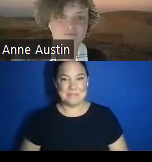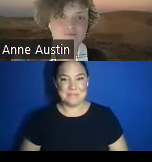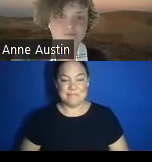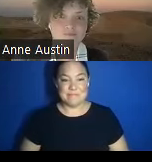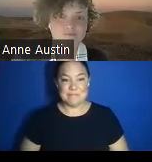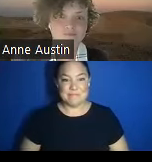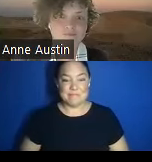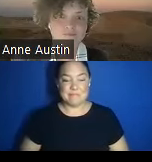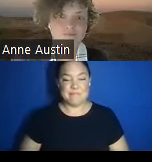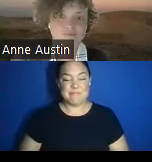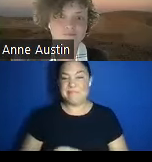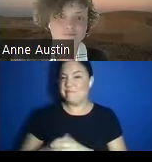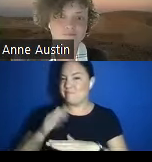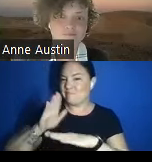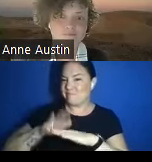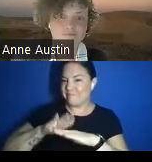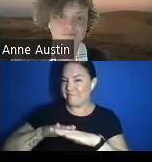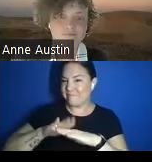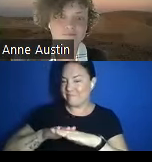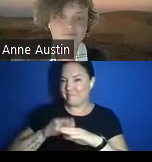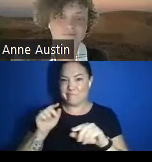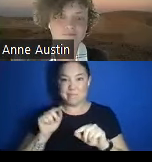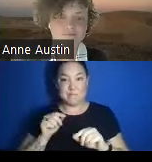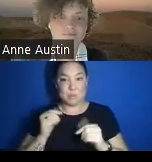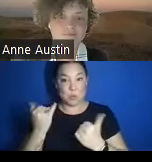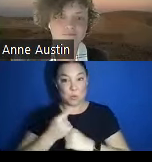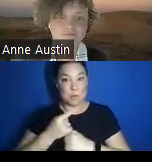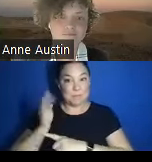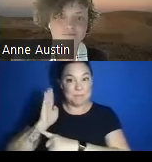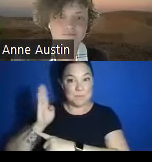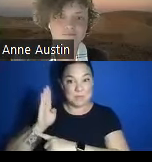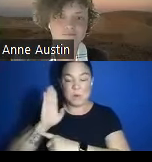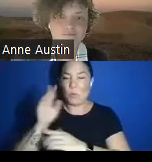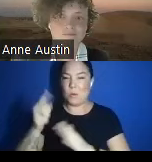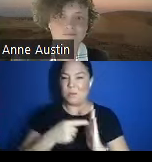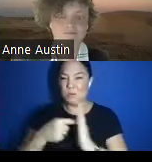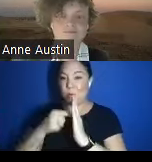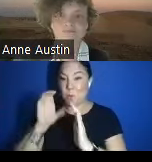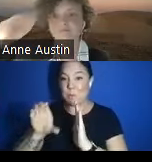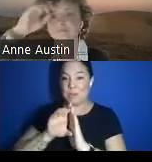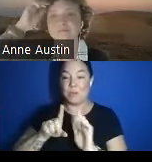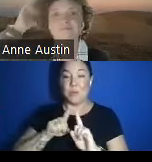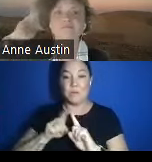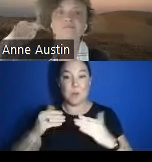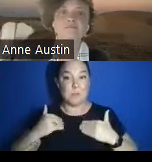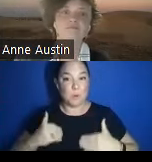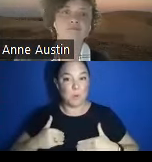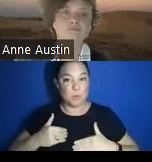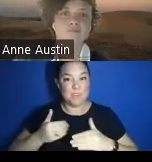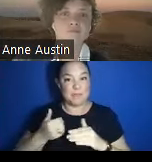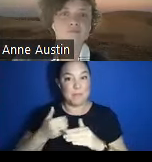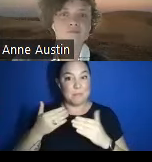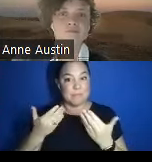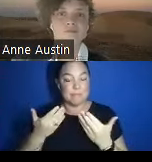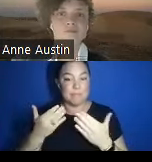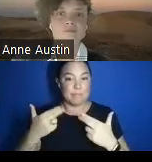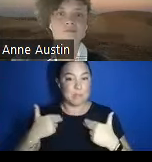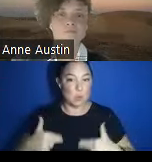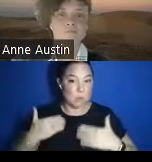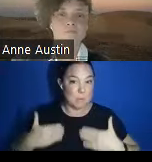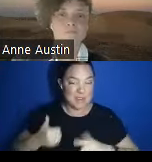Just a quick warning that this presentation will show images of human remains. And we'll also talk about